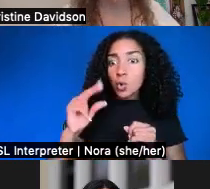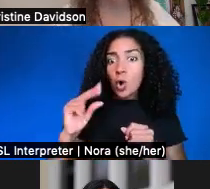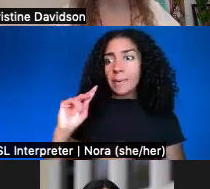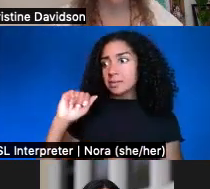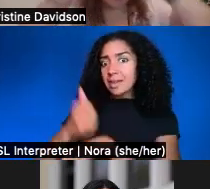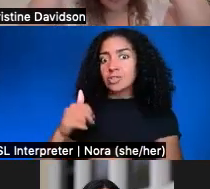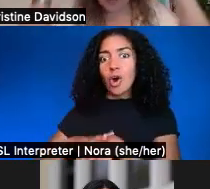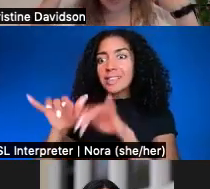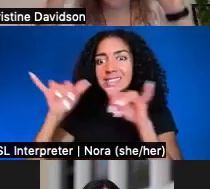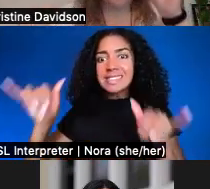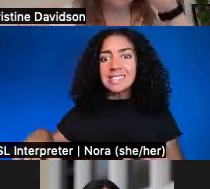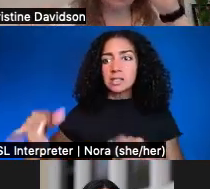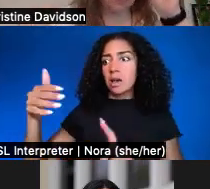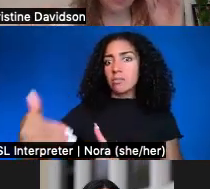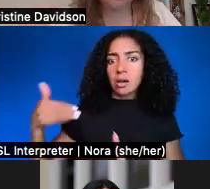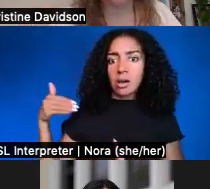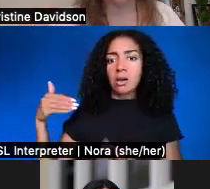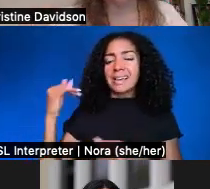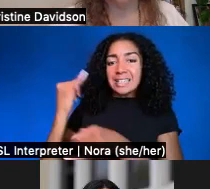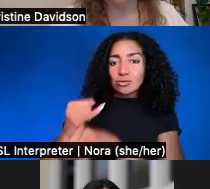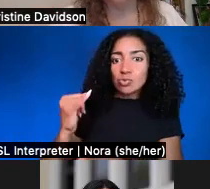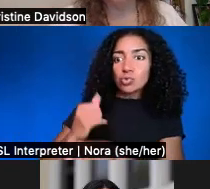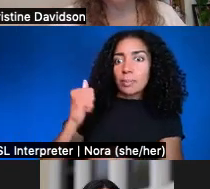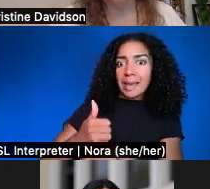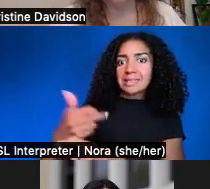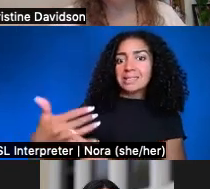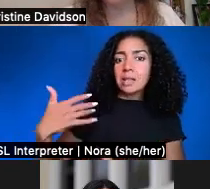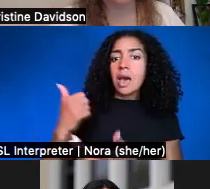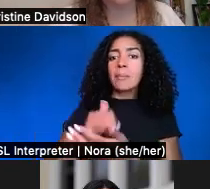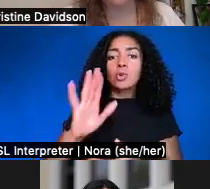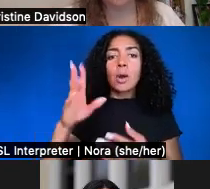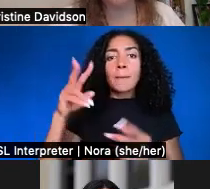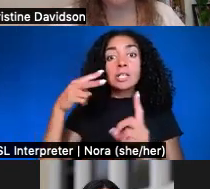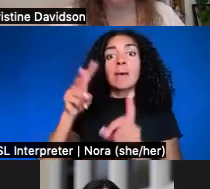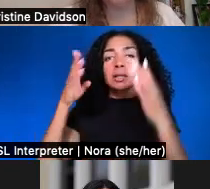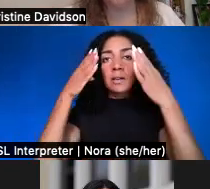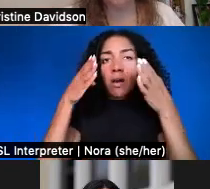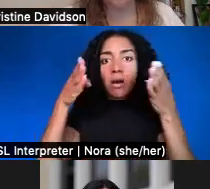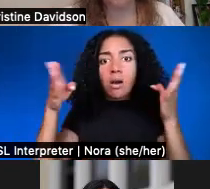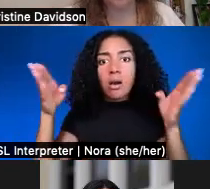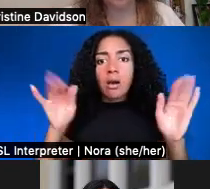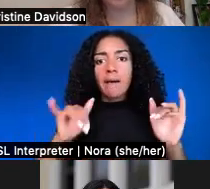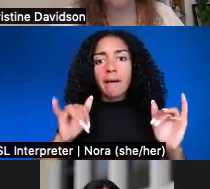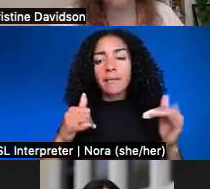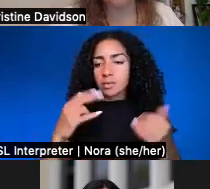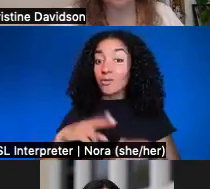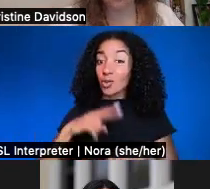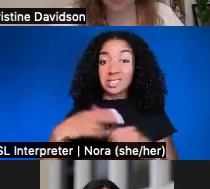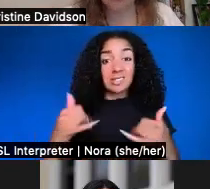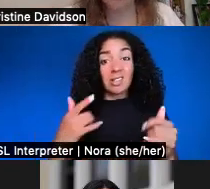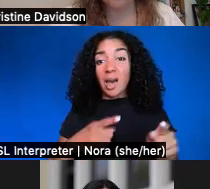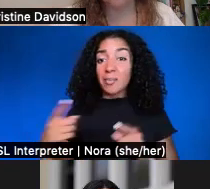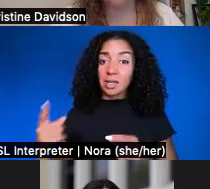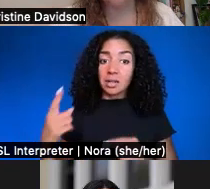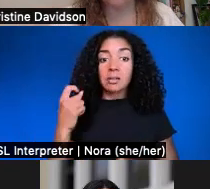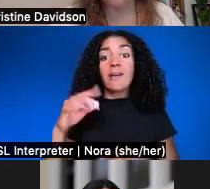It just helps to broaden the perspective, right? And of course, it's still happening. voter suppression laws,